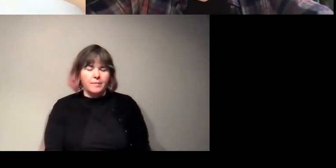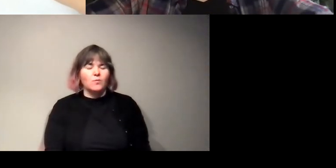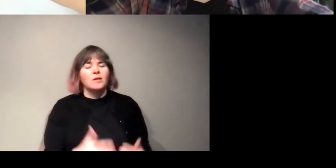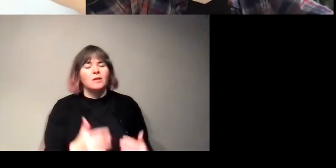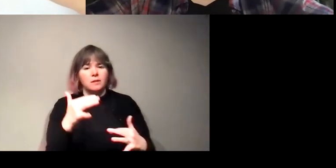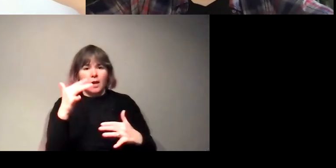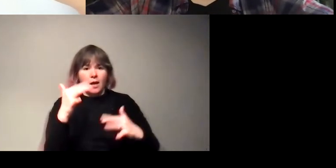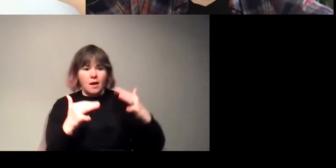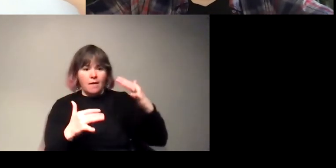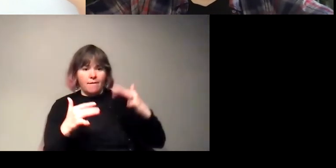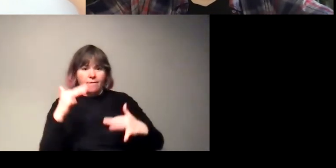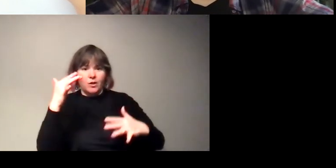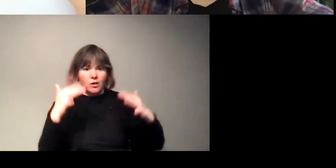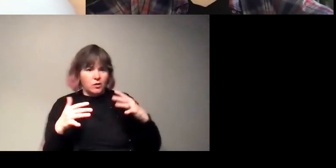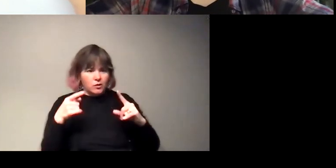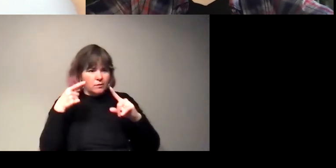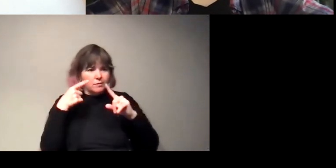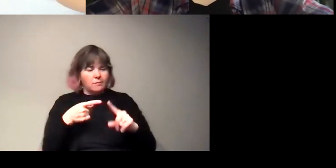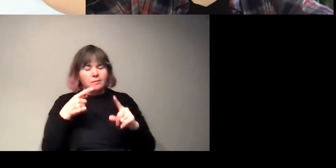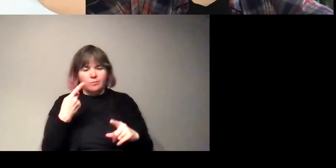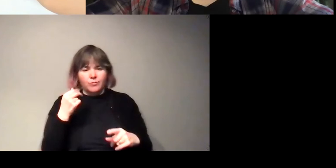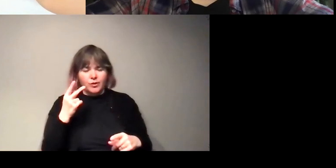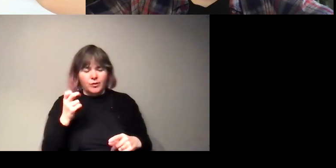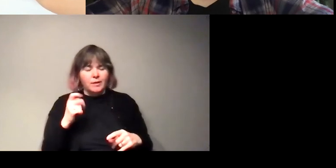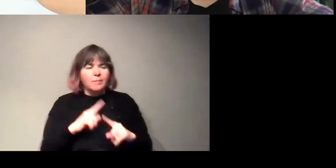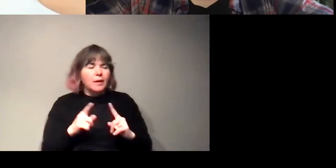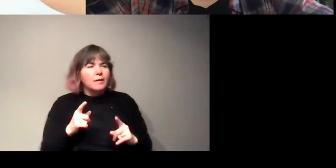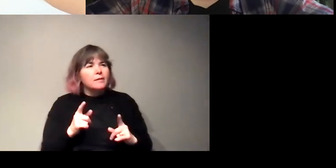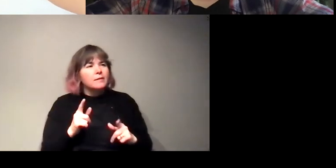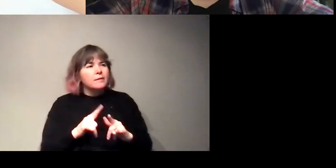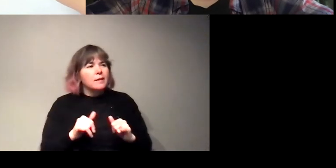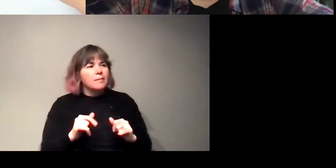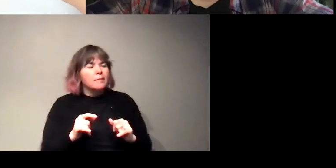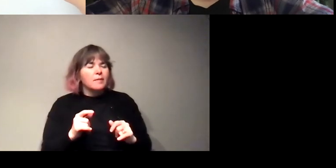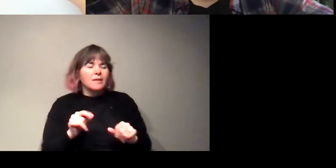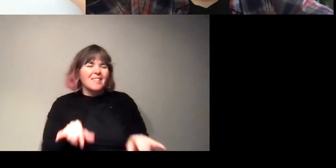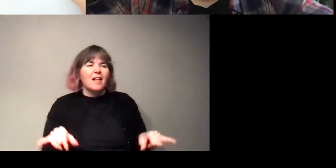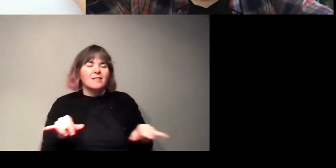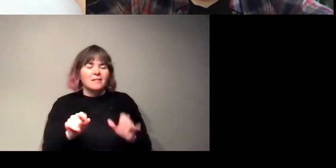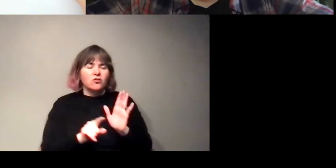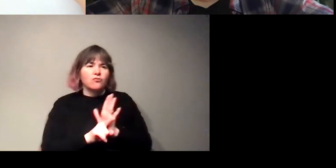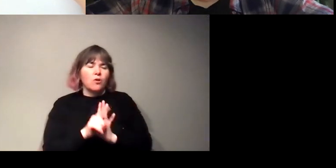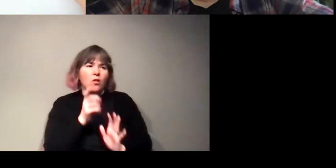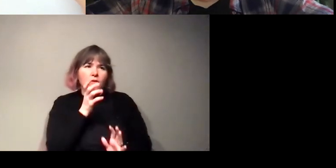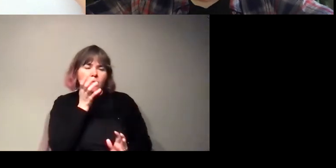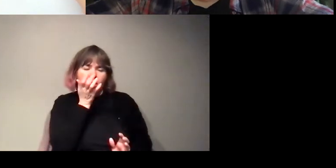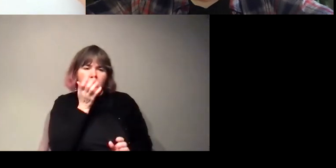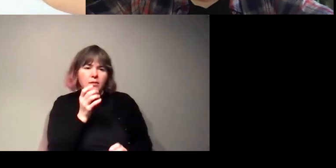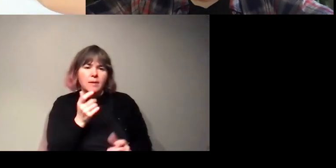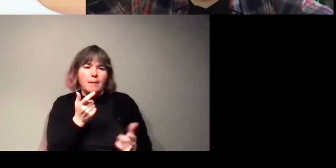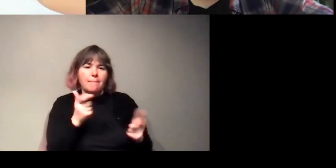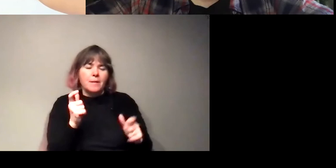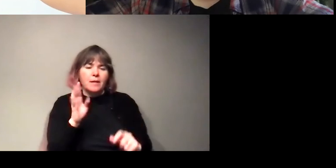diversity is what makes a prairie great. But the classic tall grass is big blue